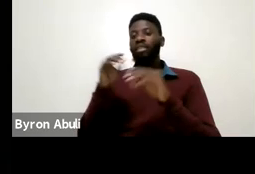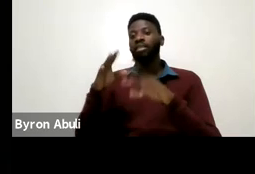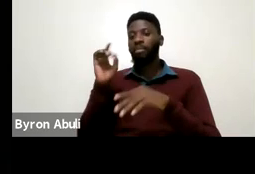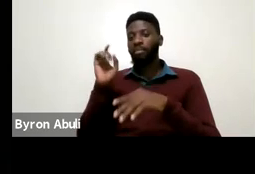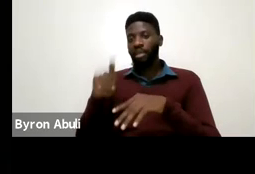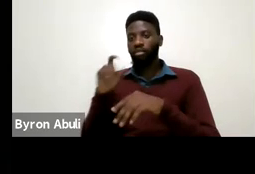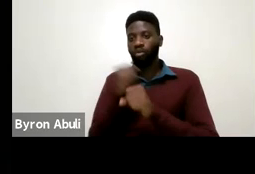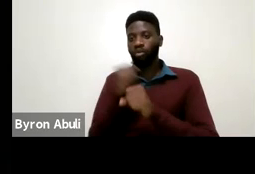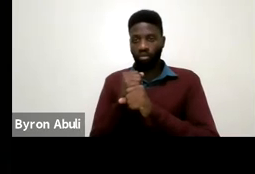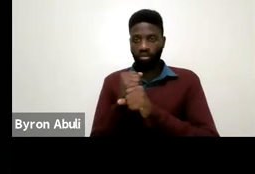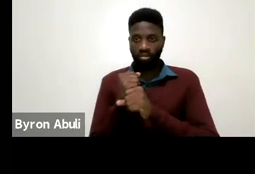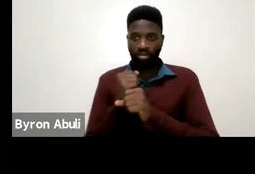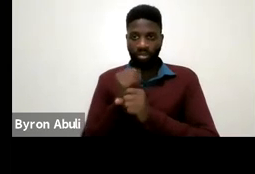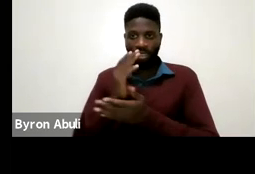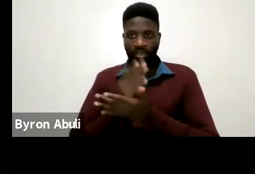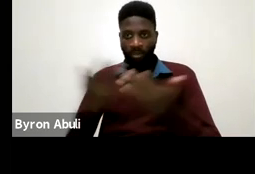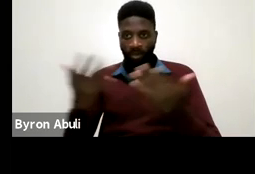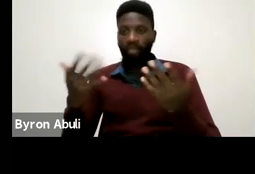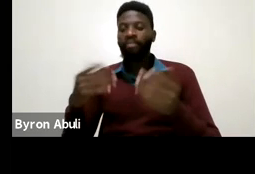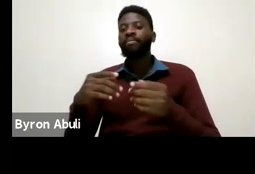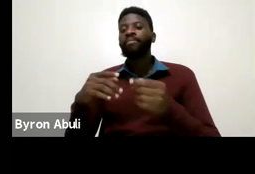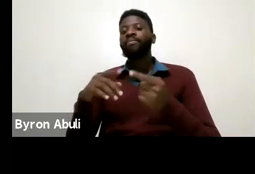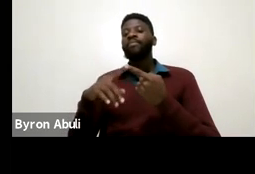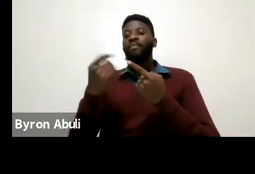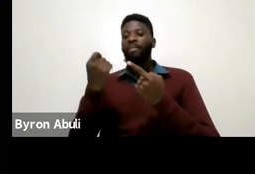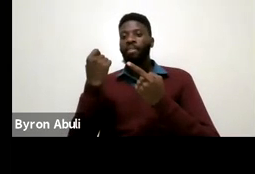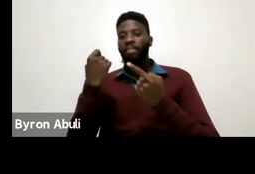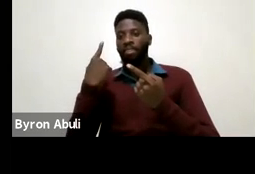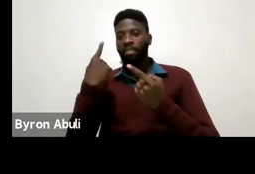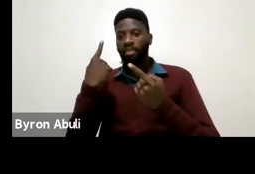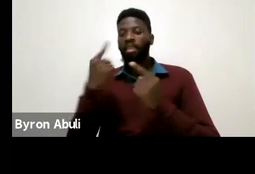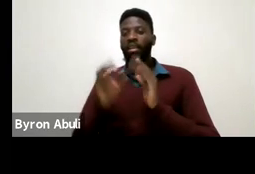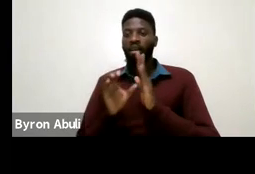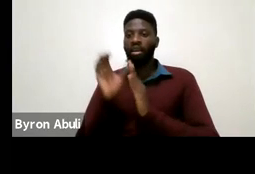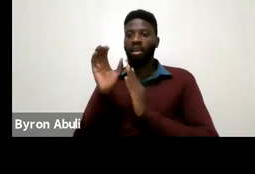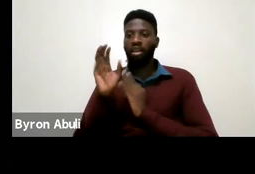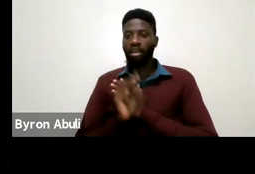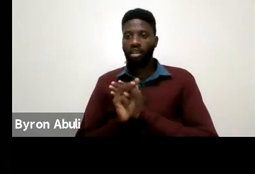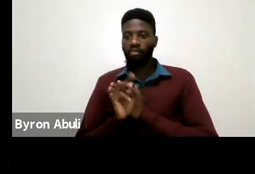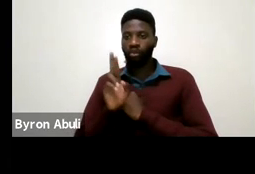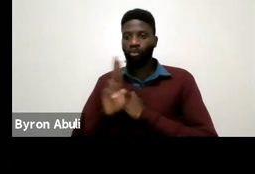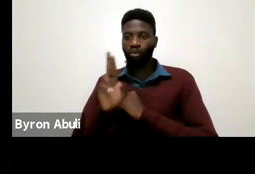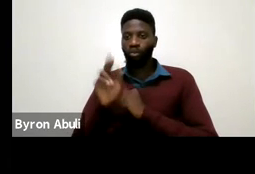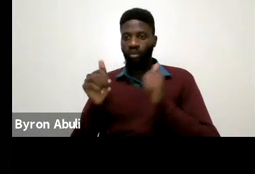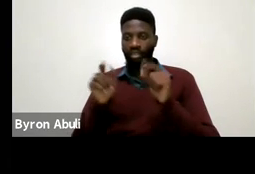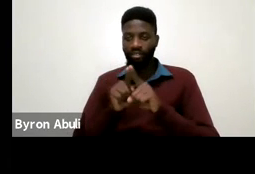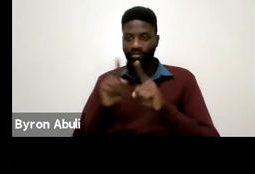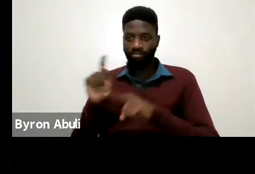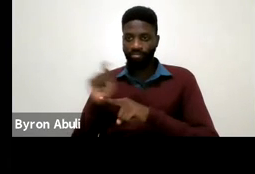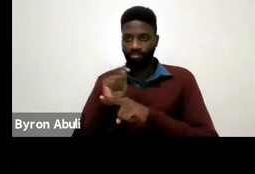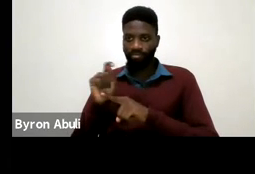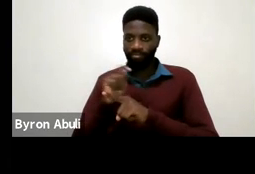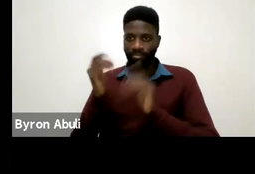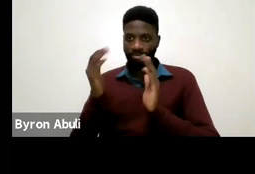you need to understand the curriculum which you are going to use as a trainer, which means it